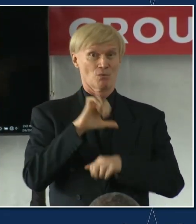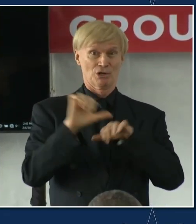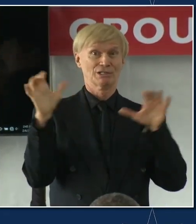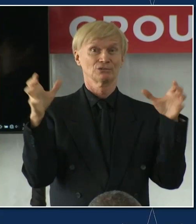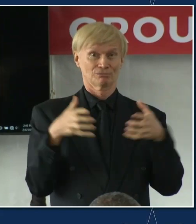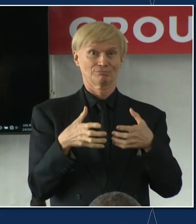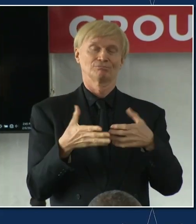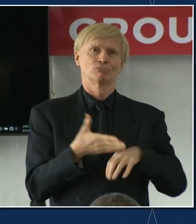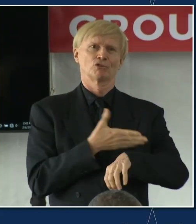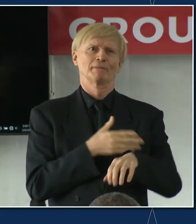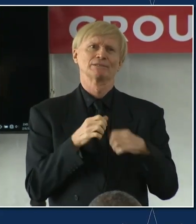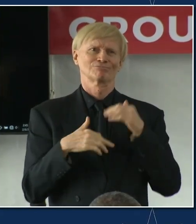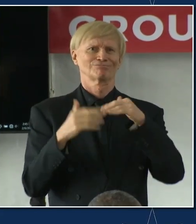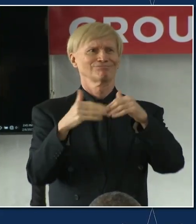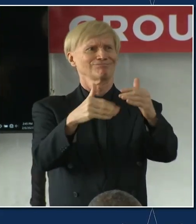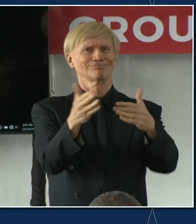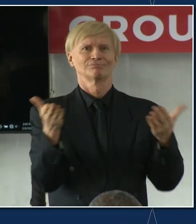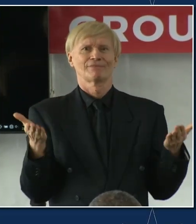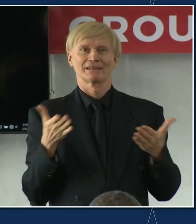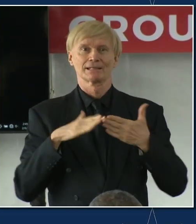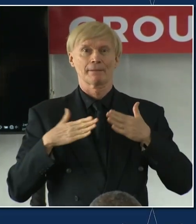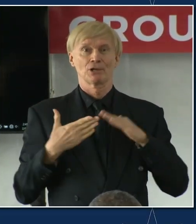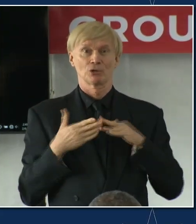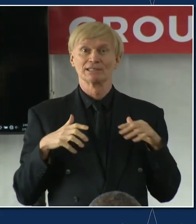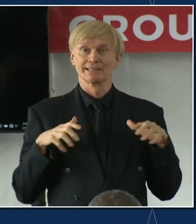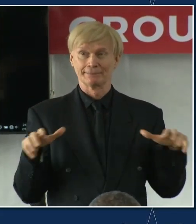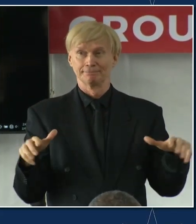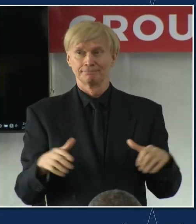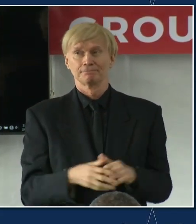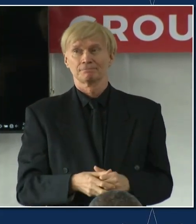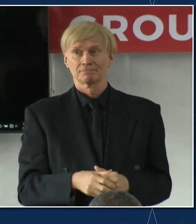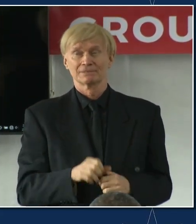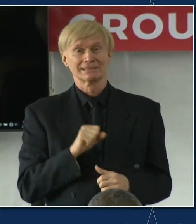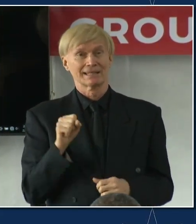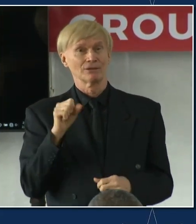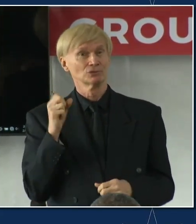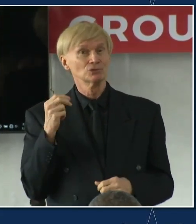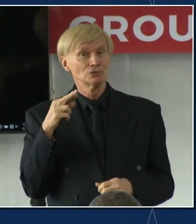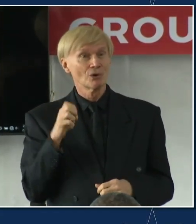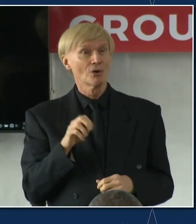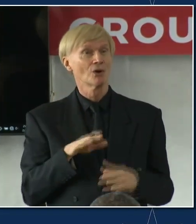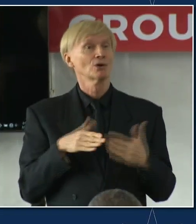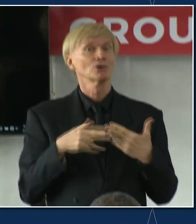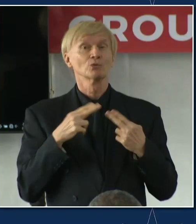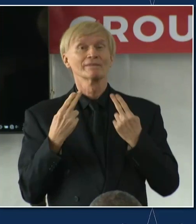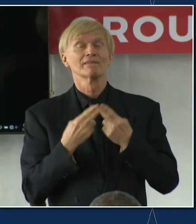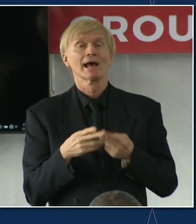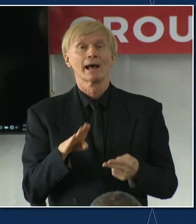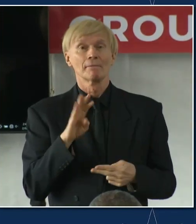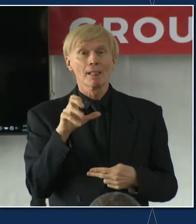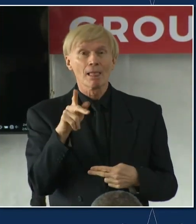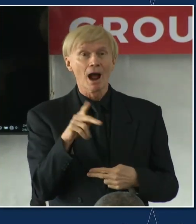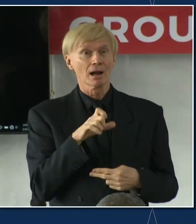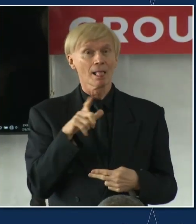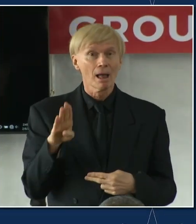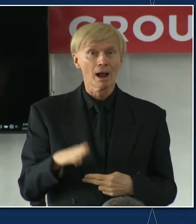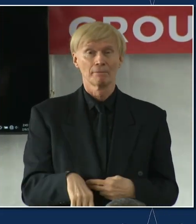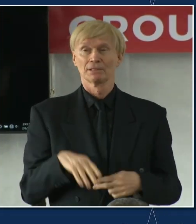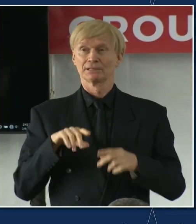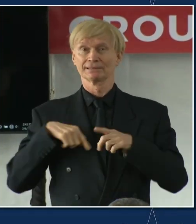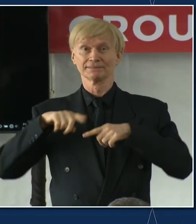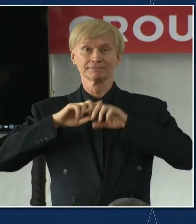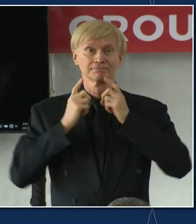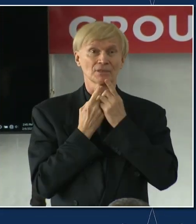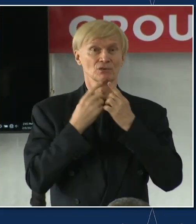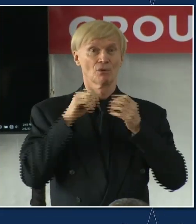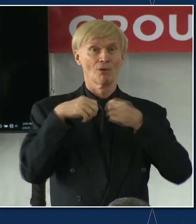bring improvements to this community. South Shore Unified Block Club and Business Organization, or